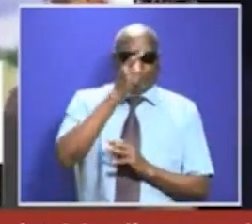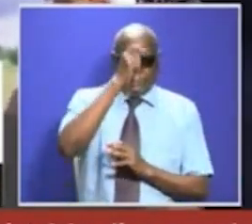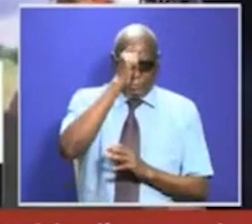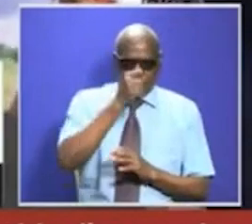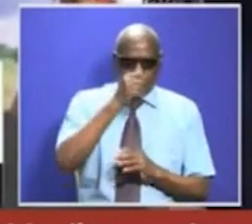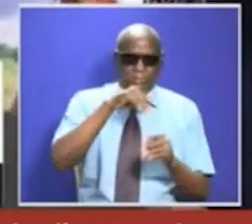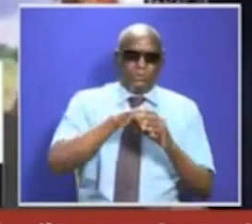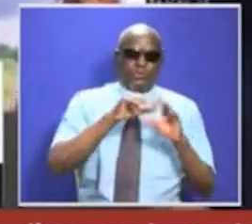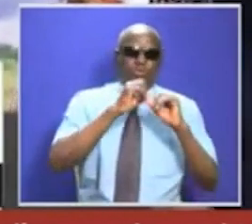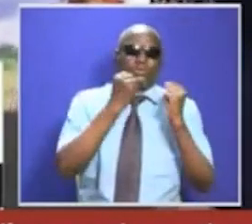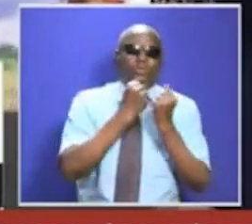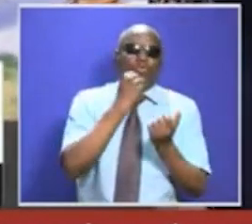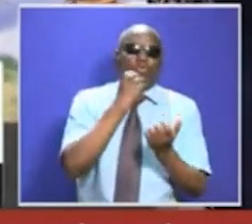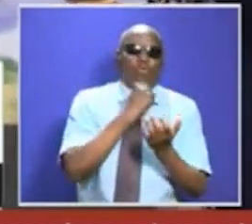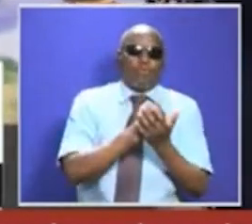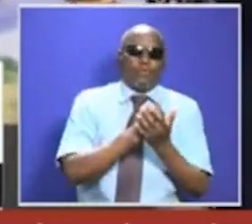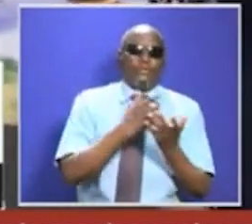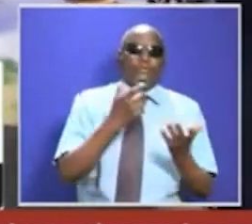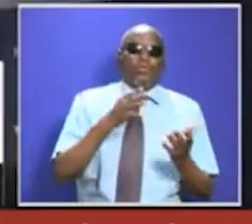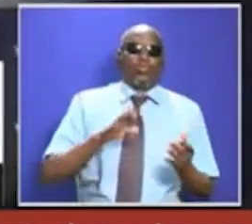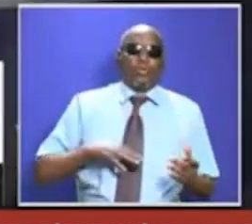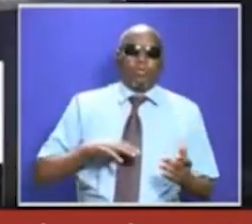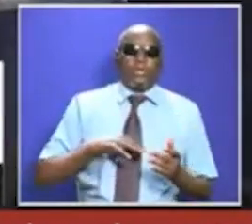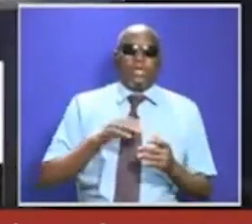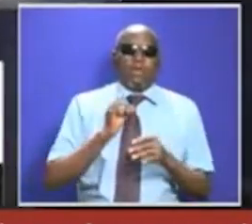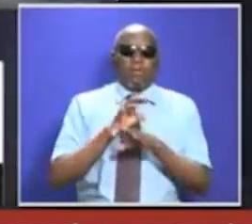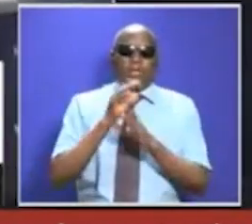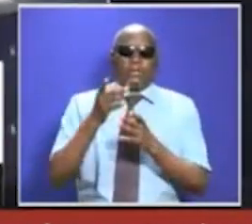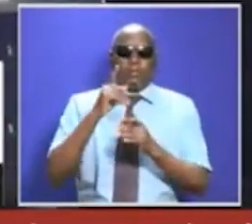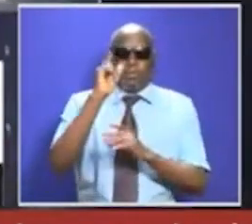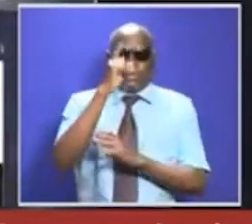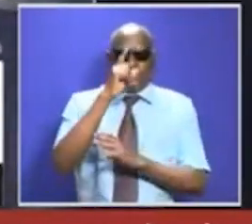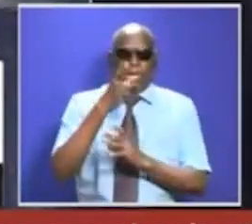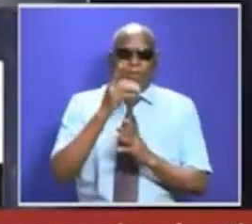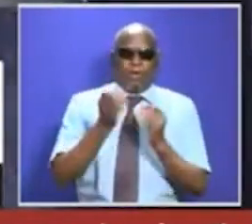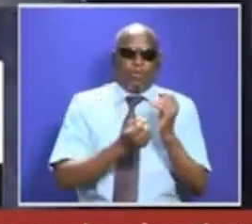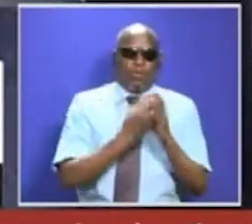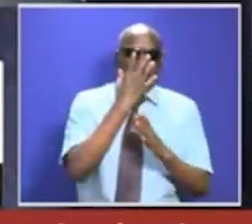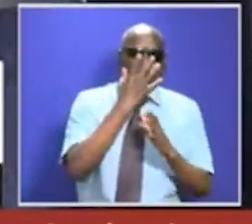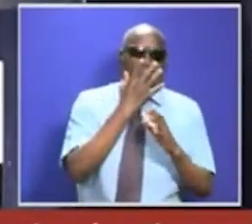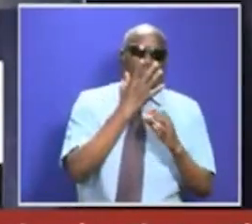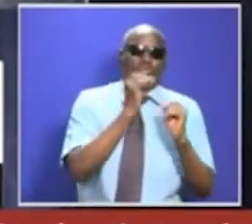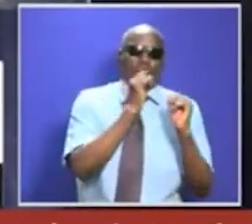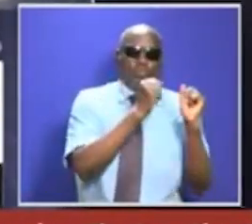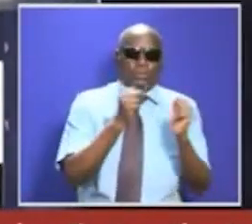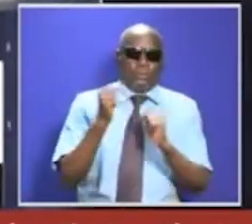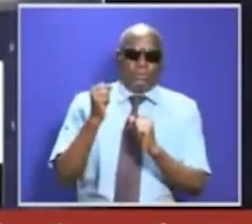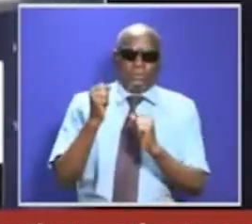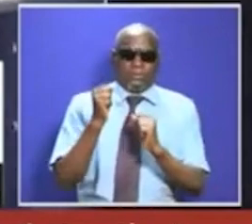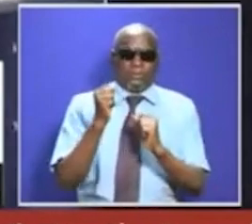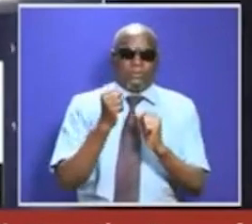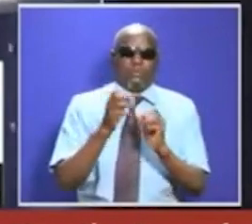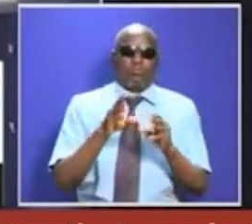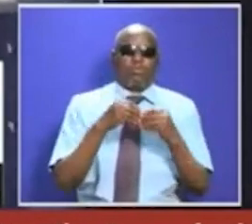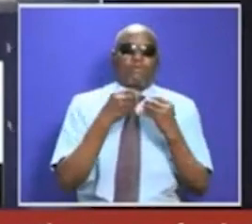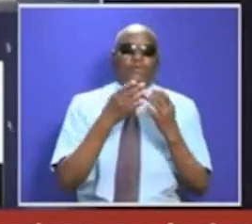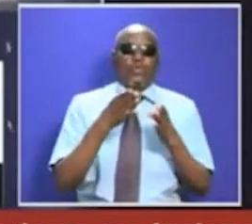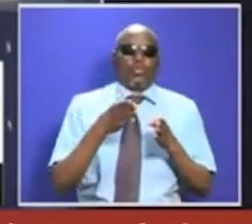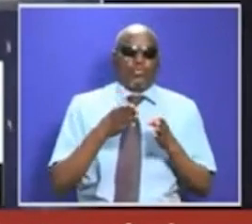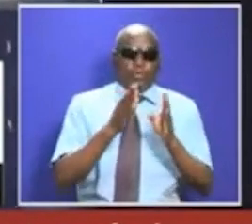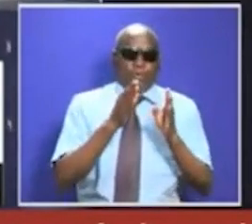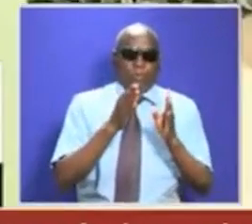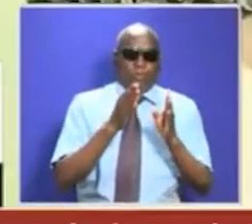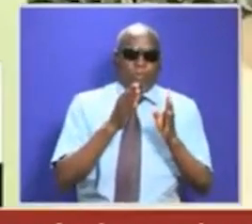the Office of the Women Rights Advisor to the President has launched a strategic direction that provides a roadmap for the achievement